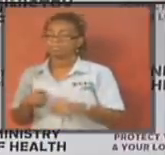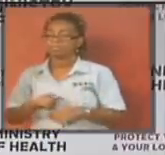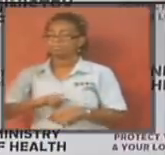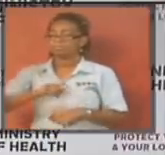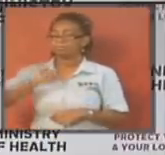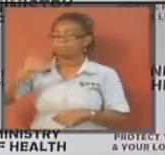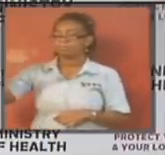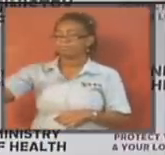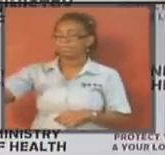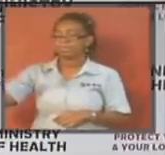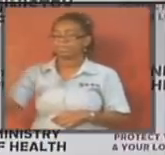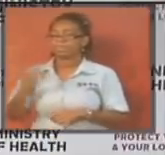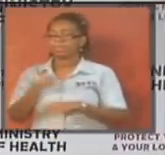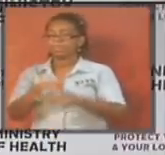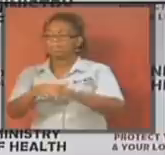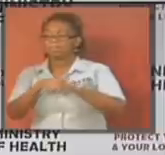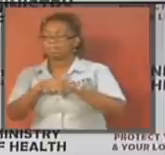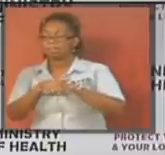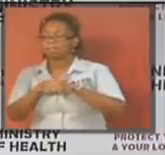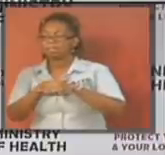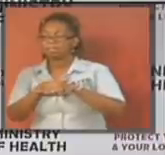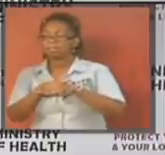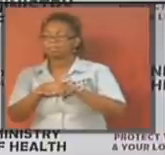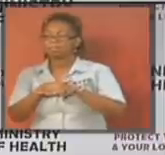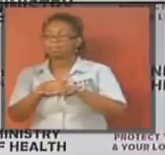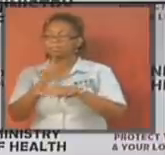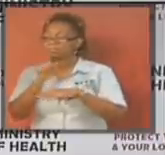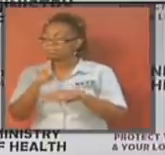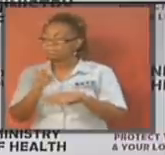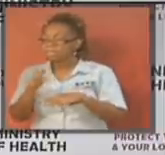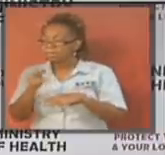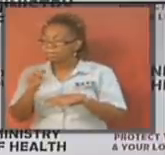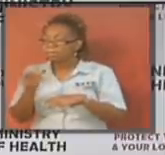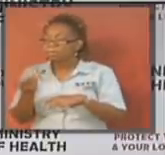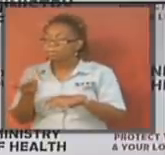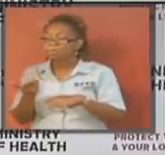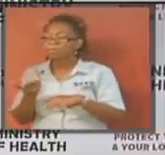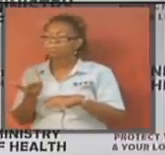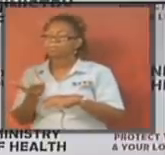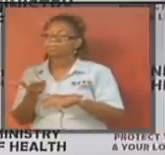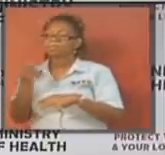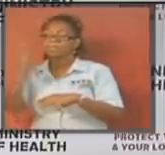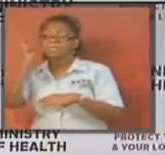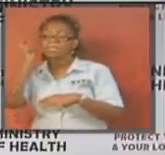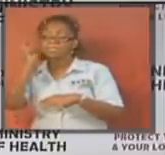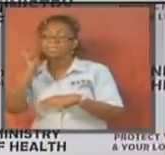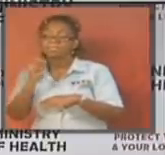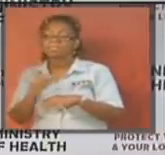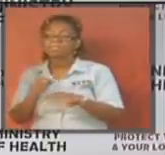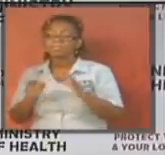light on that to see whether it is true or not? Okay.